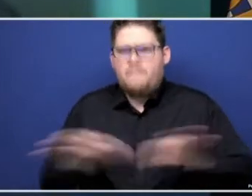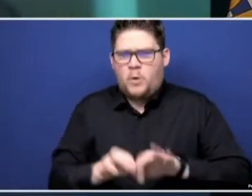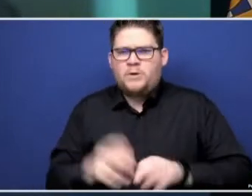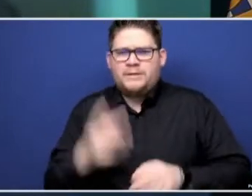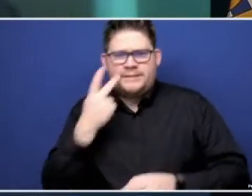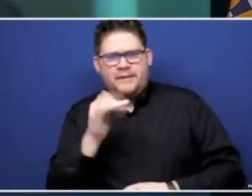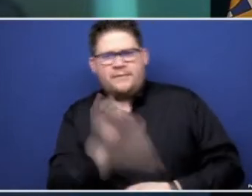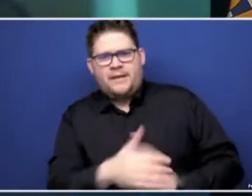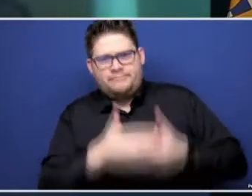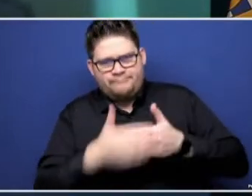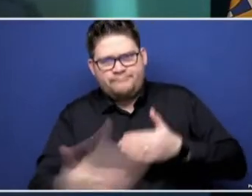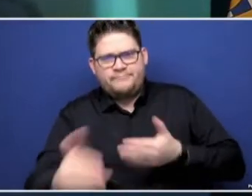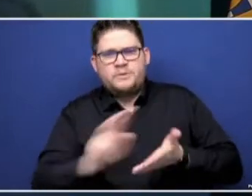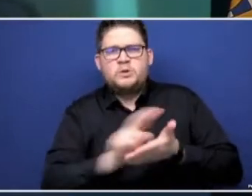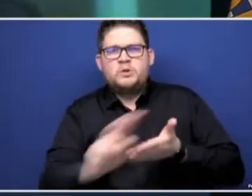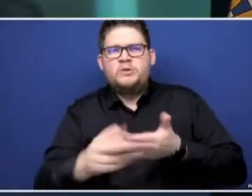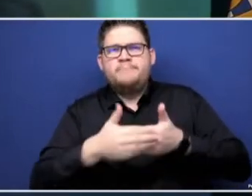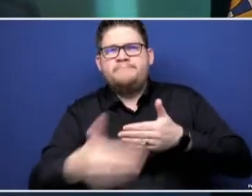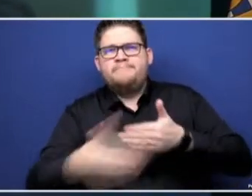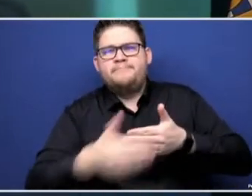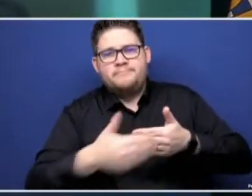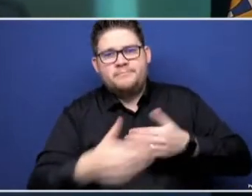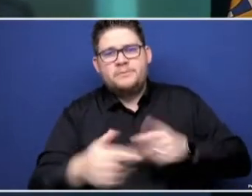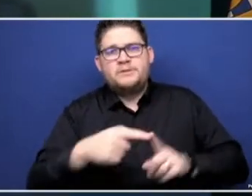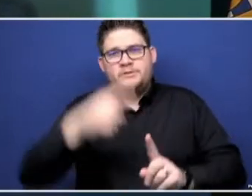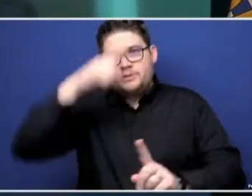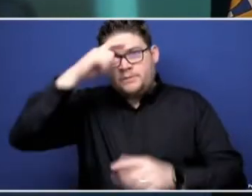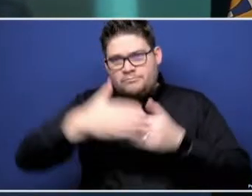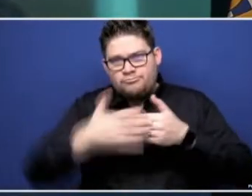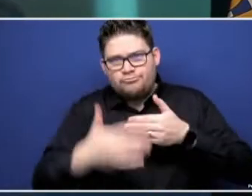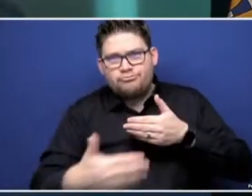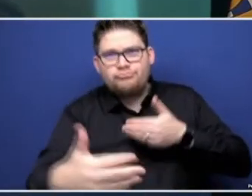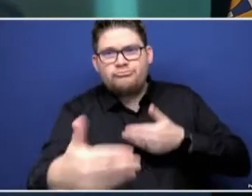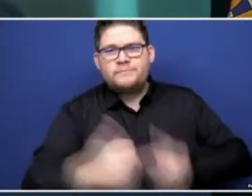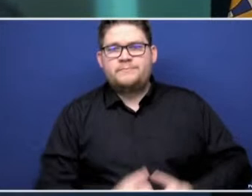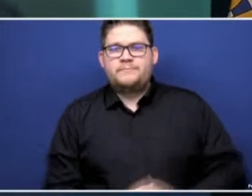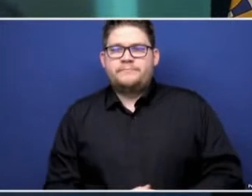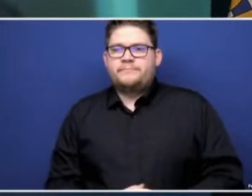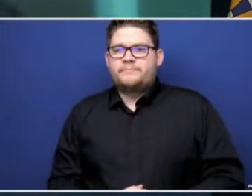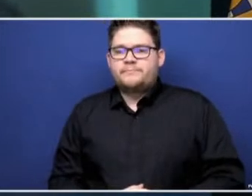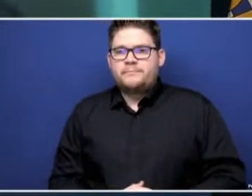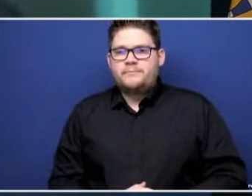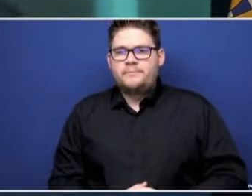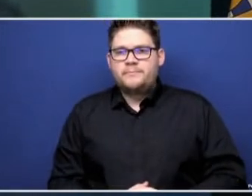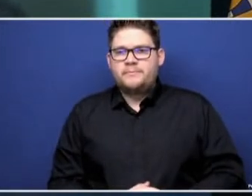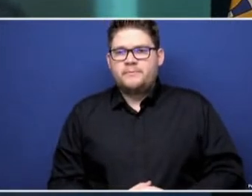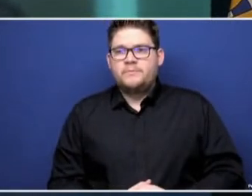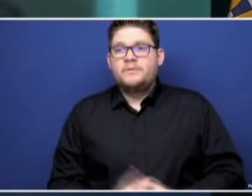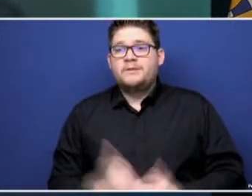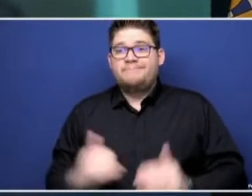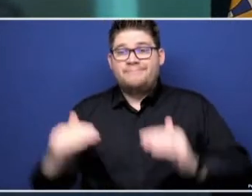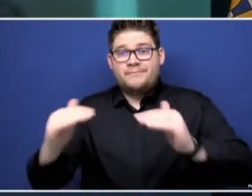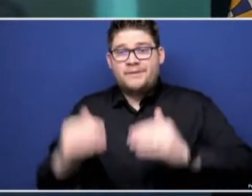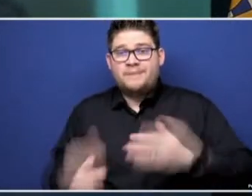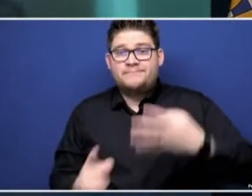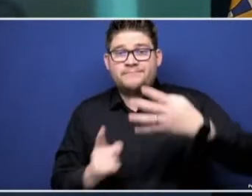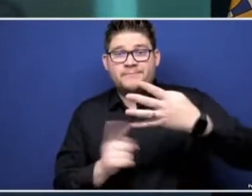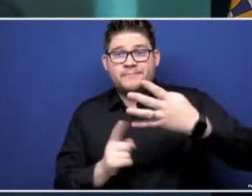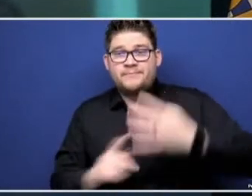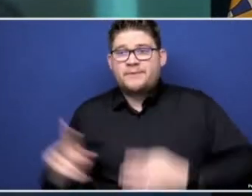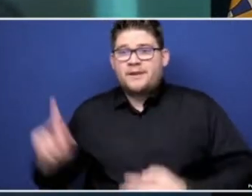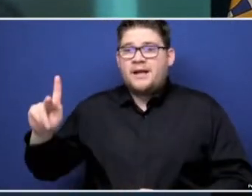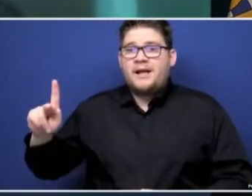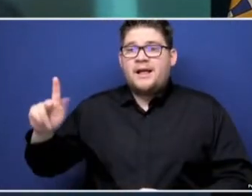and counting to be able to work in these clinics. Not only is supporting the staff and getting us back to work, but it's